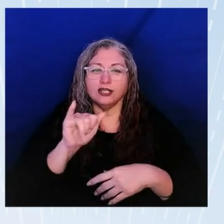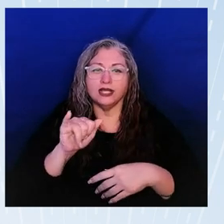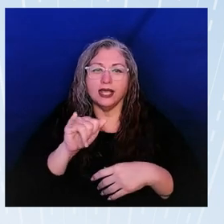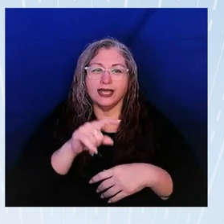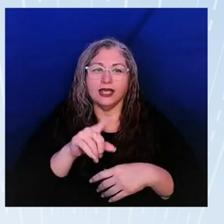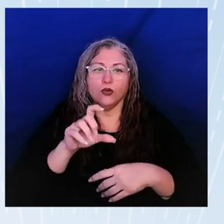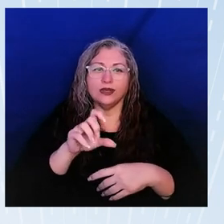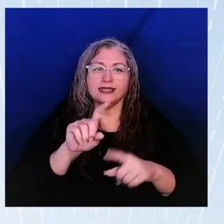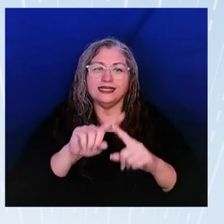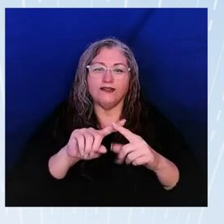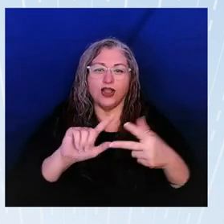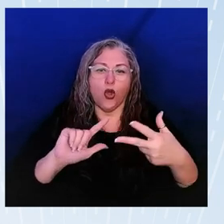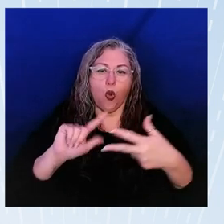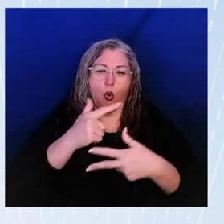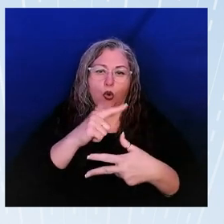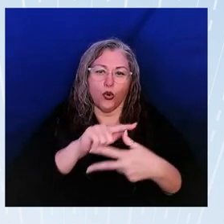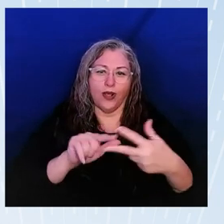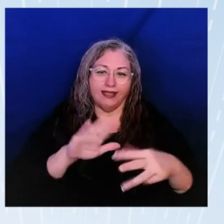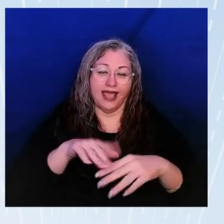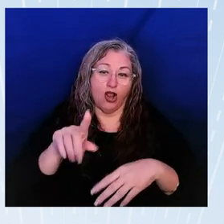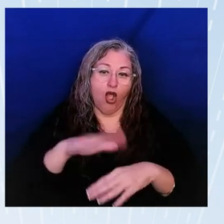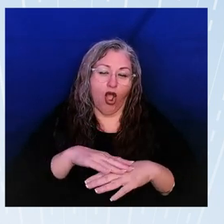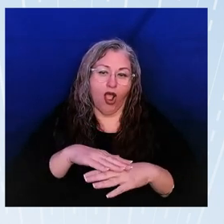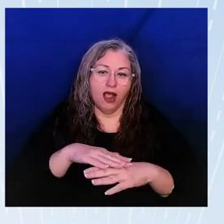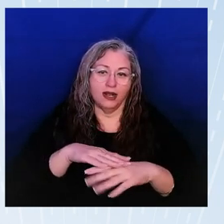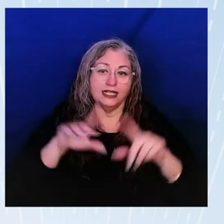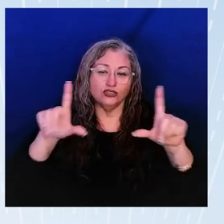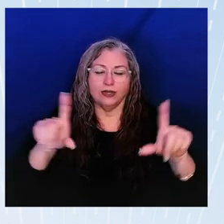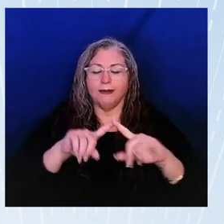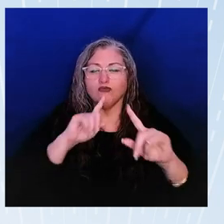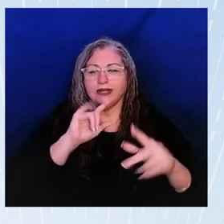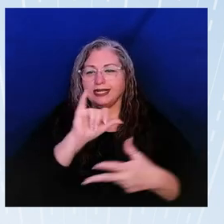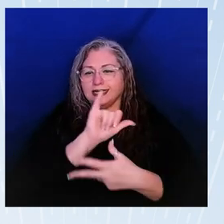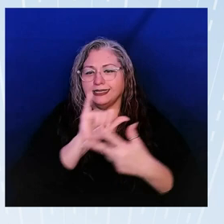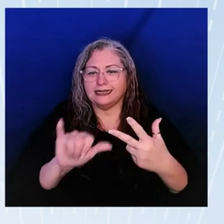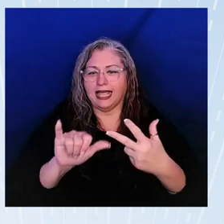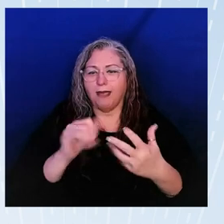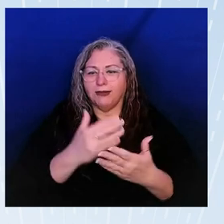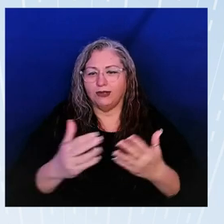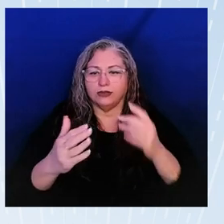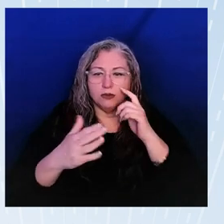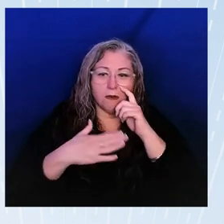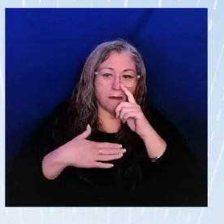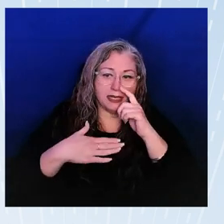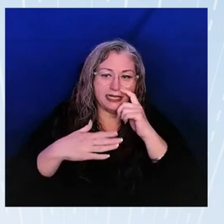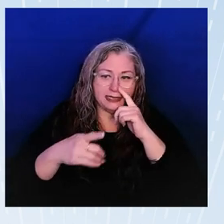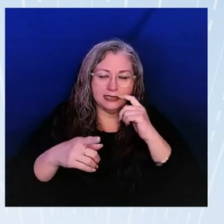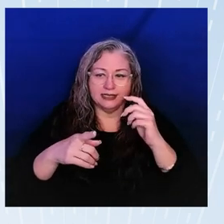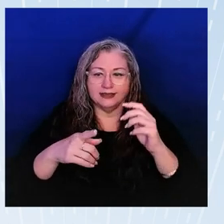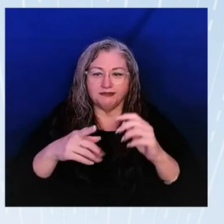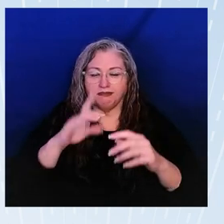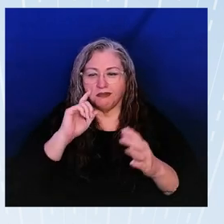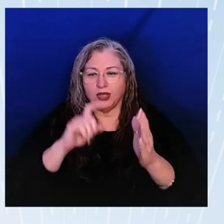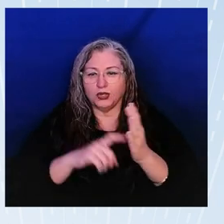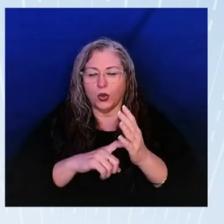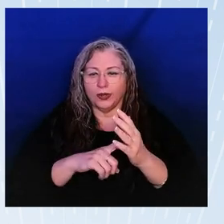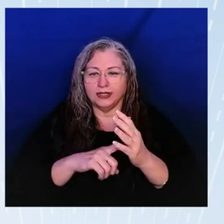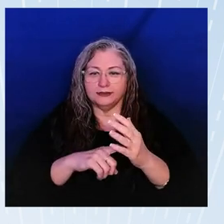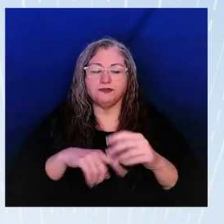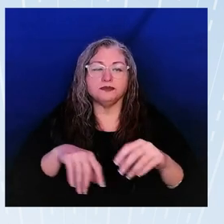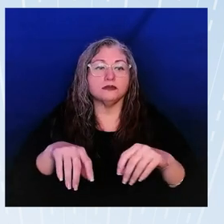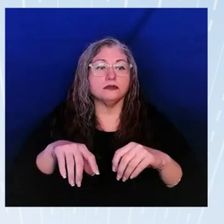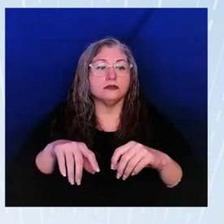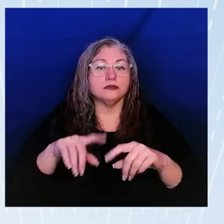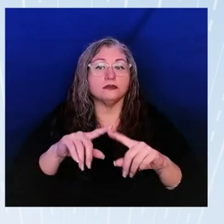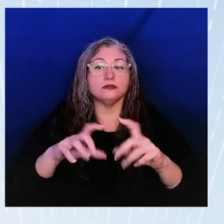different order than what's on the screen, but it's the same. It's the same material. So please note that. I